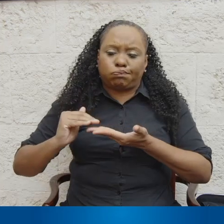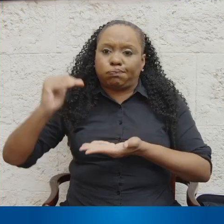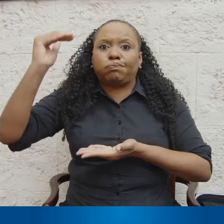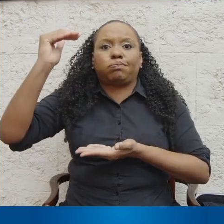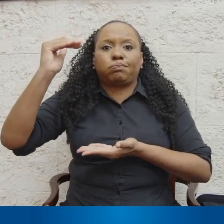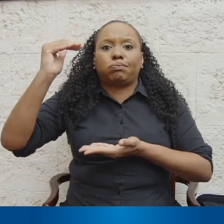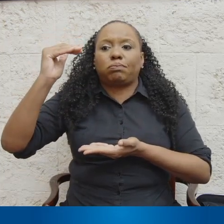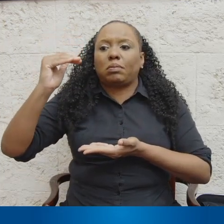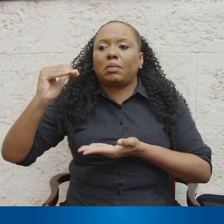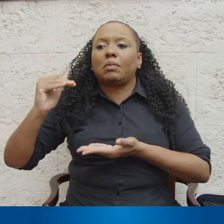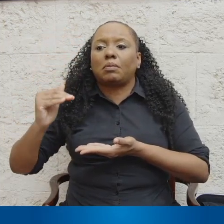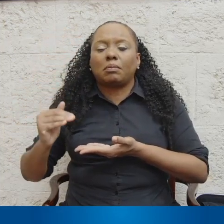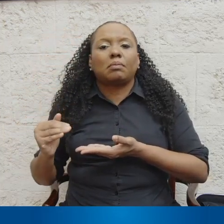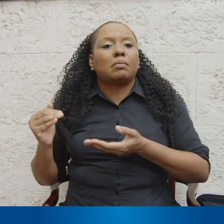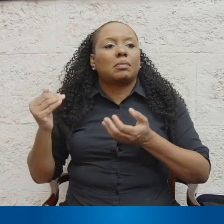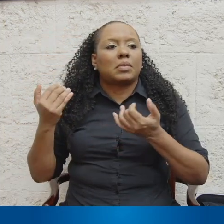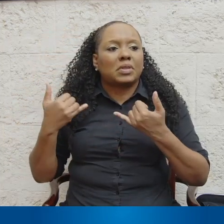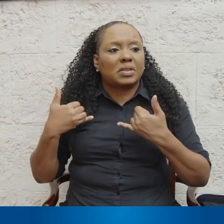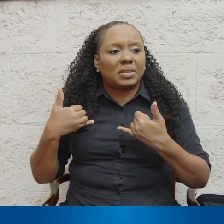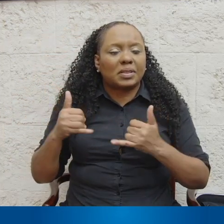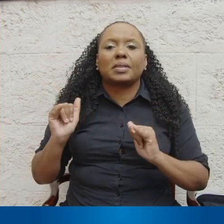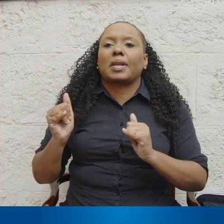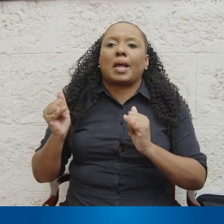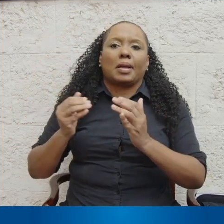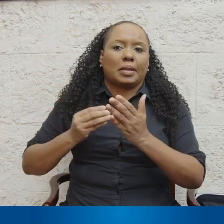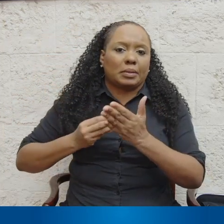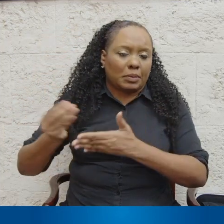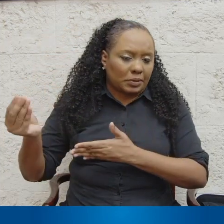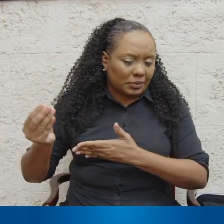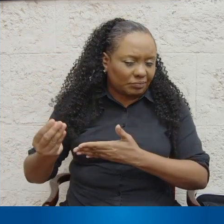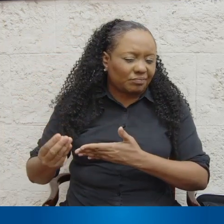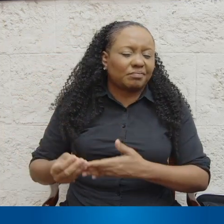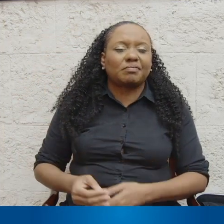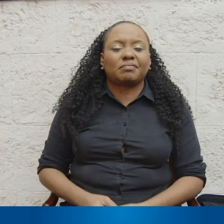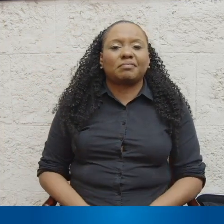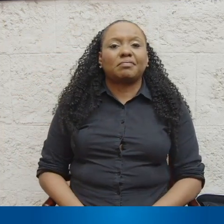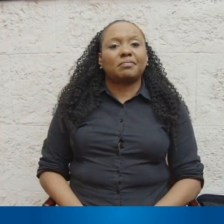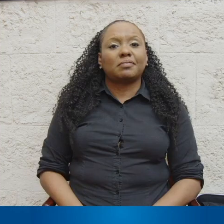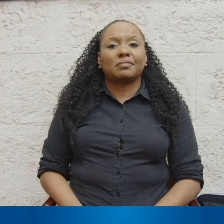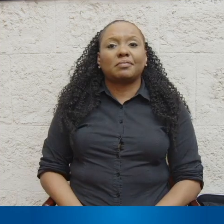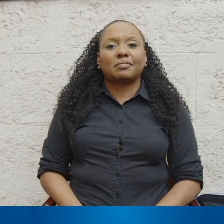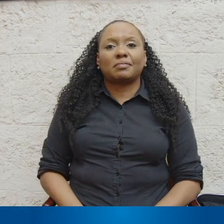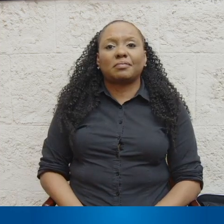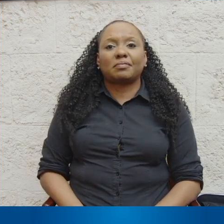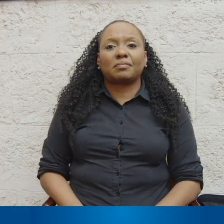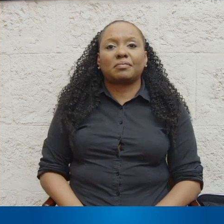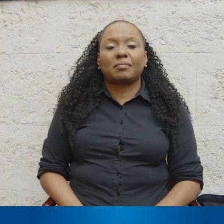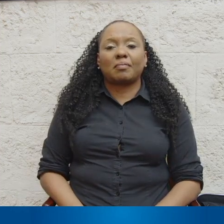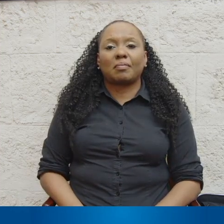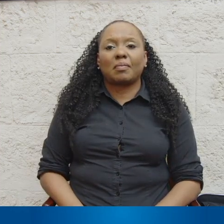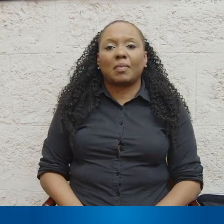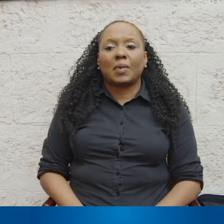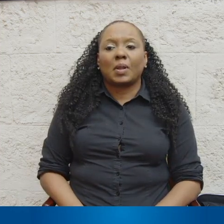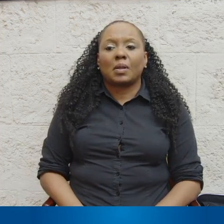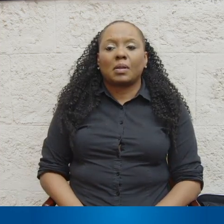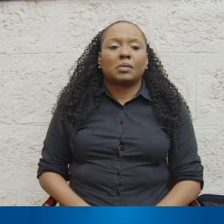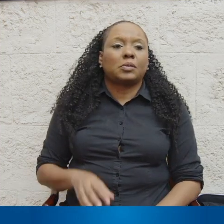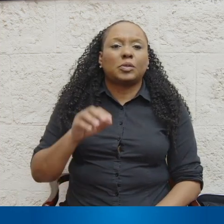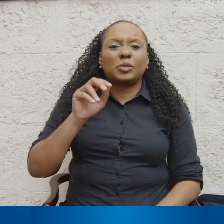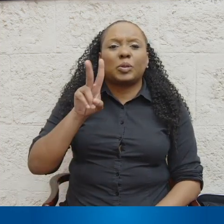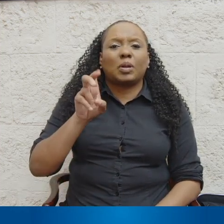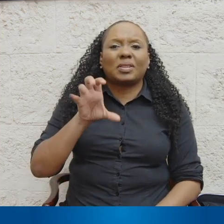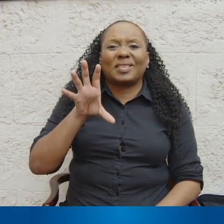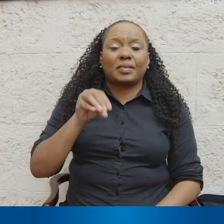on board and get these as well. So because it's not an expense, it is $250 is not inexpensive.